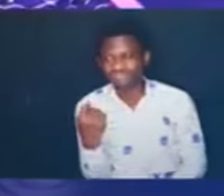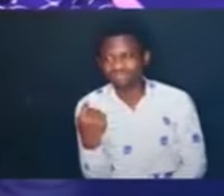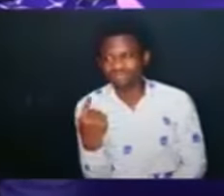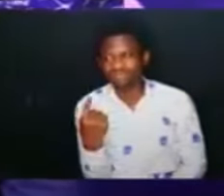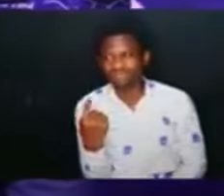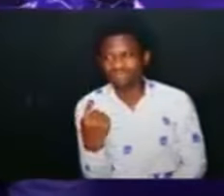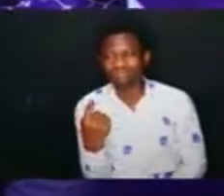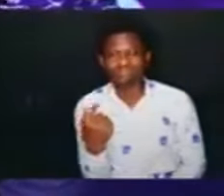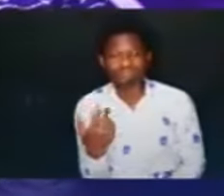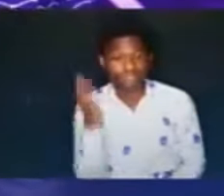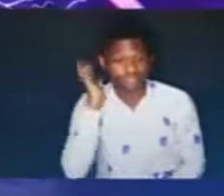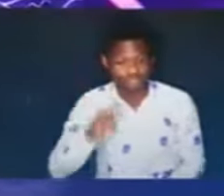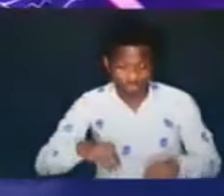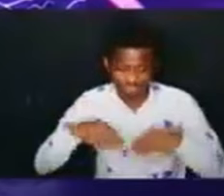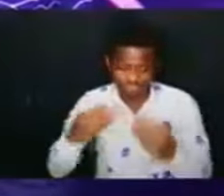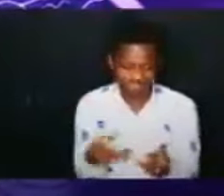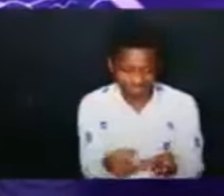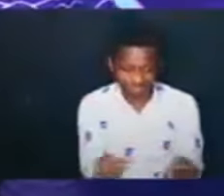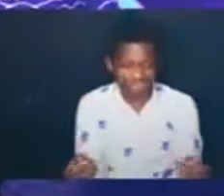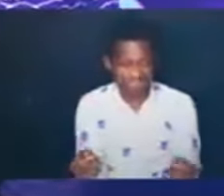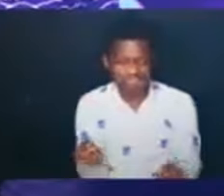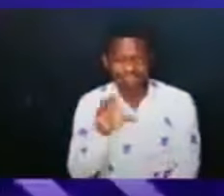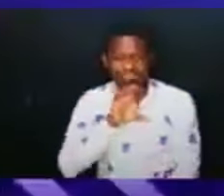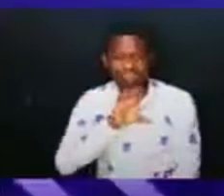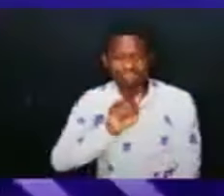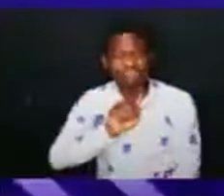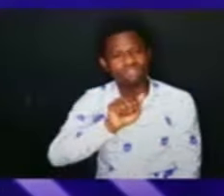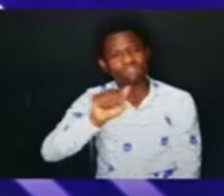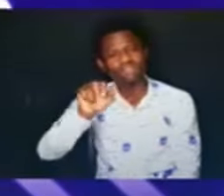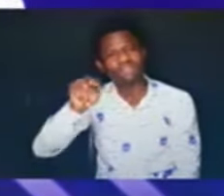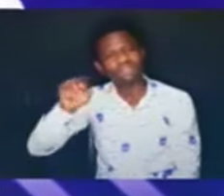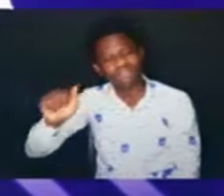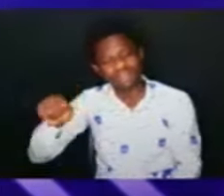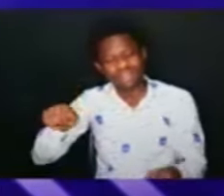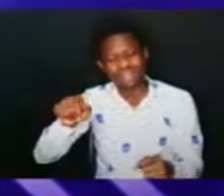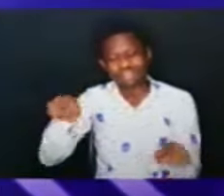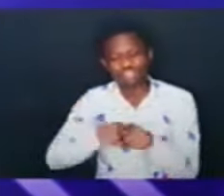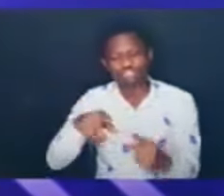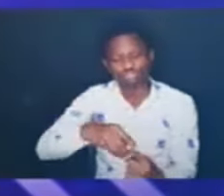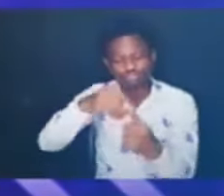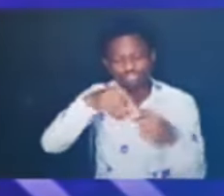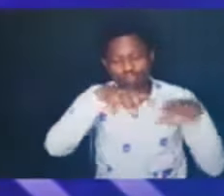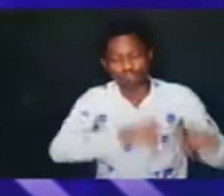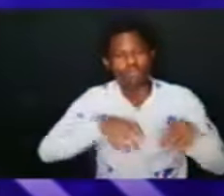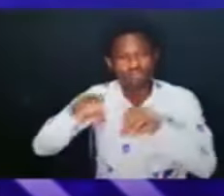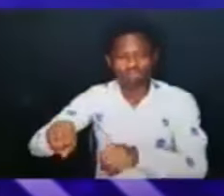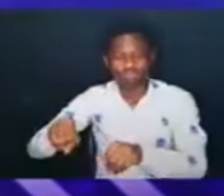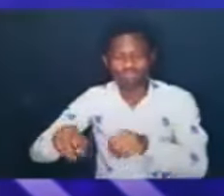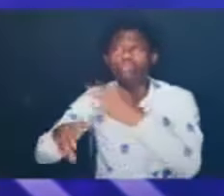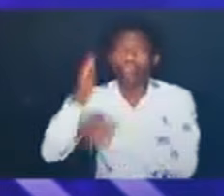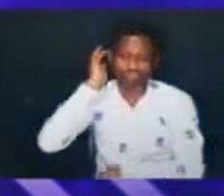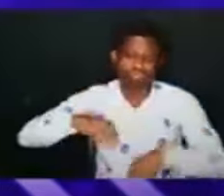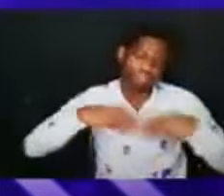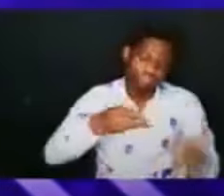Verse 11. I will give you the land of Canaan as your special possession. This one. Now, say, God will give